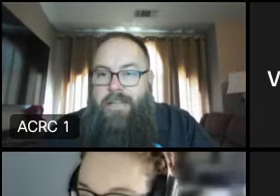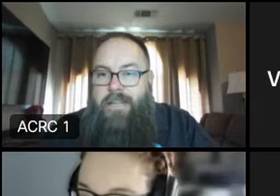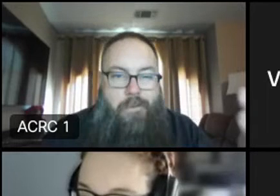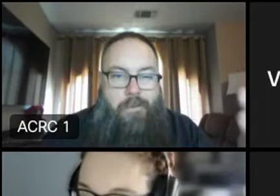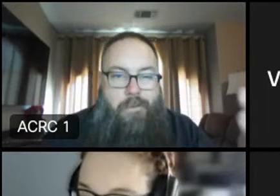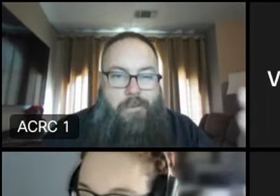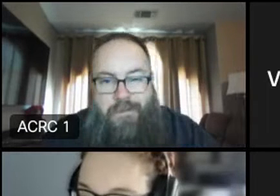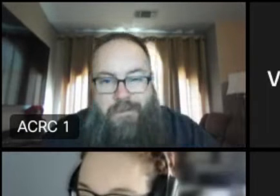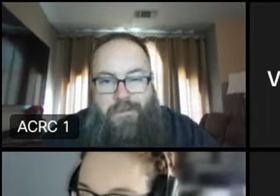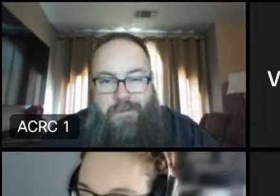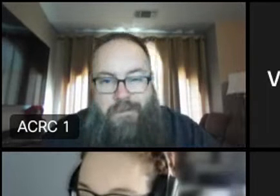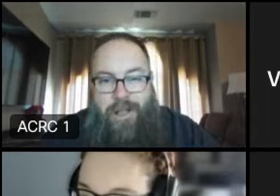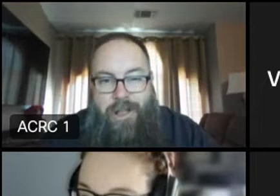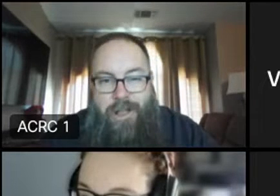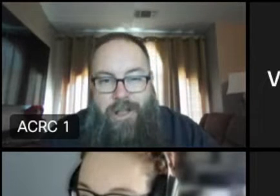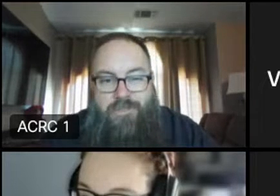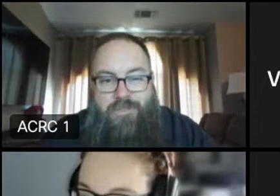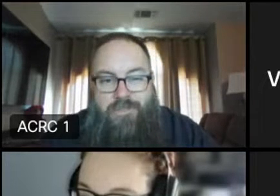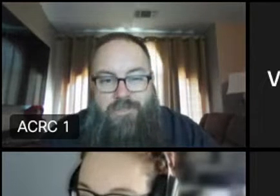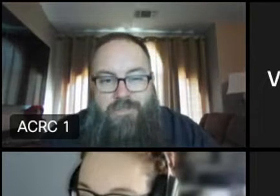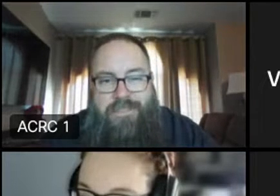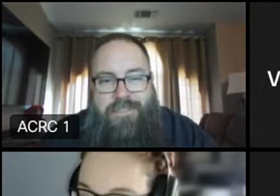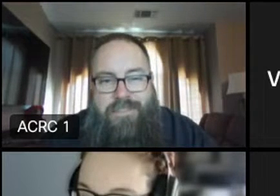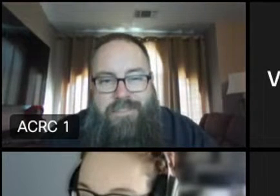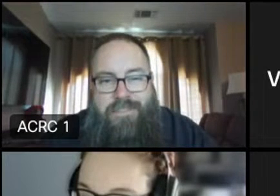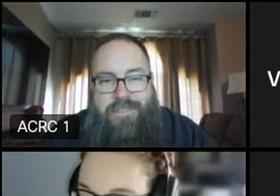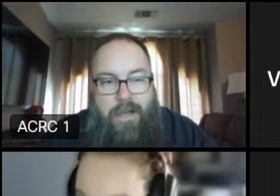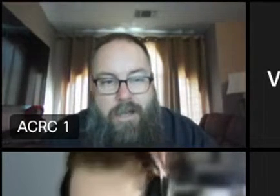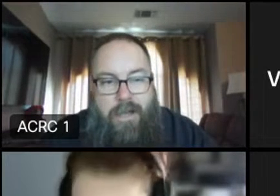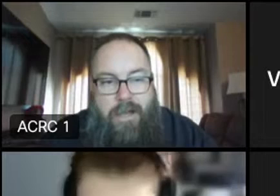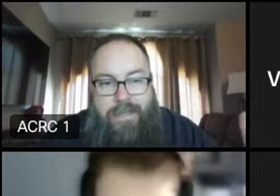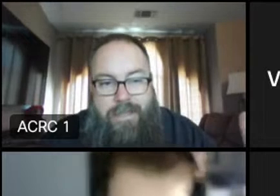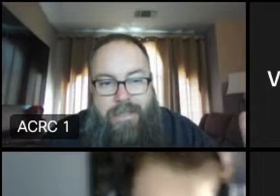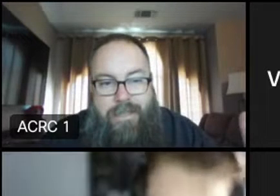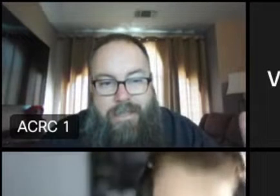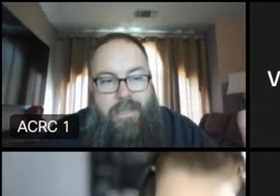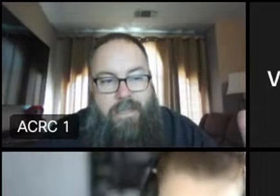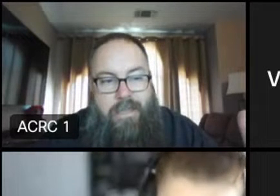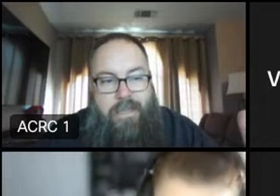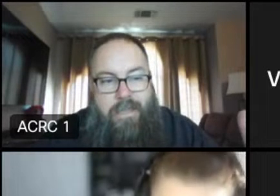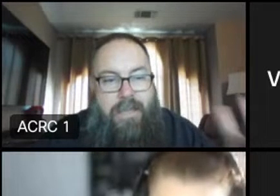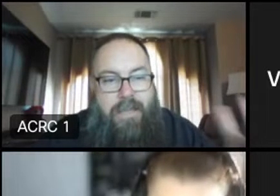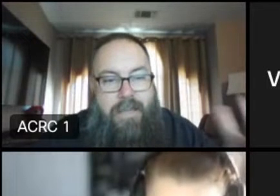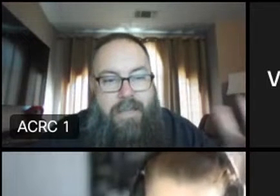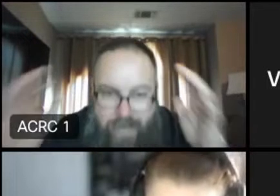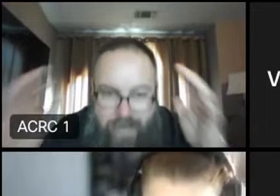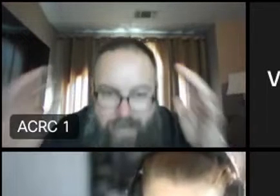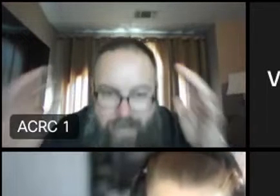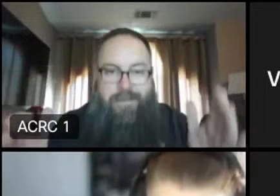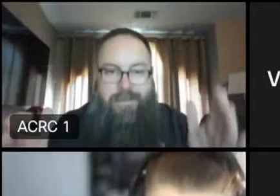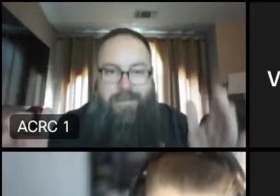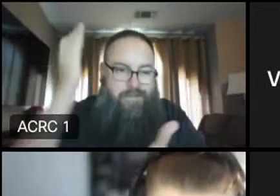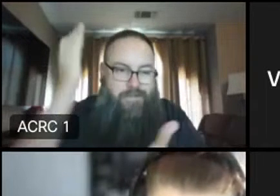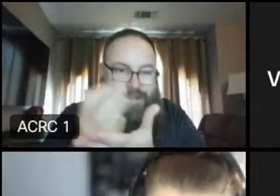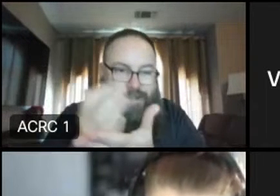exactly where we're coming from with this as well. We just want to plan as early as we possibly can. We did not have the